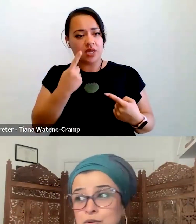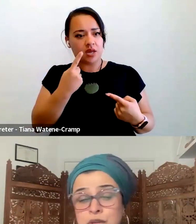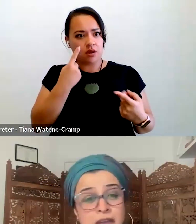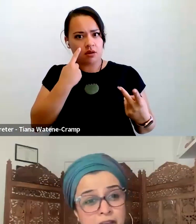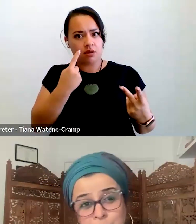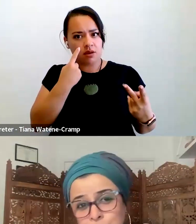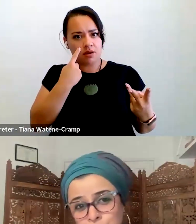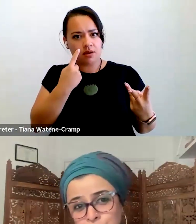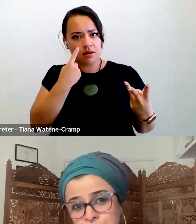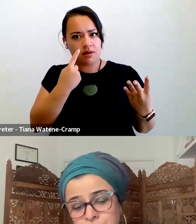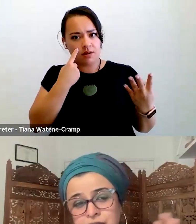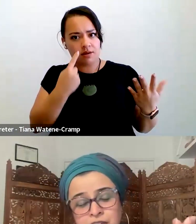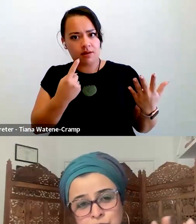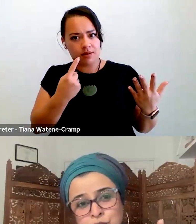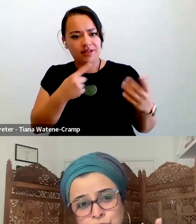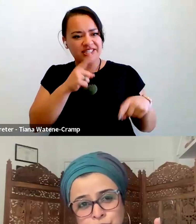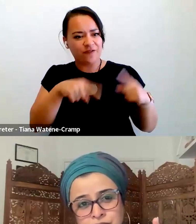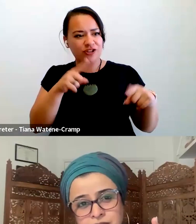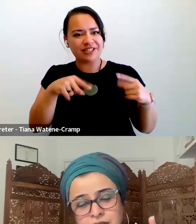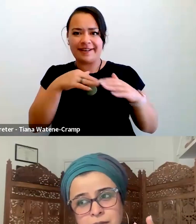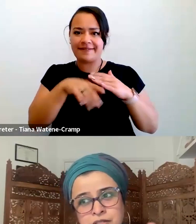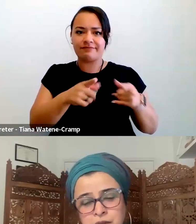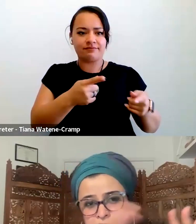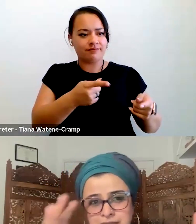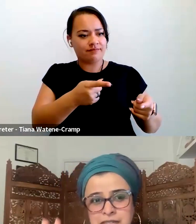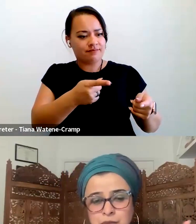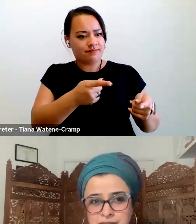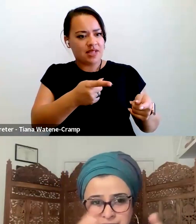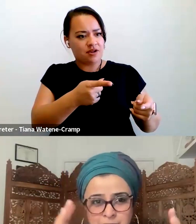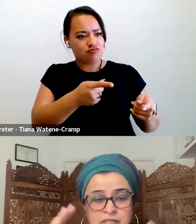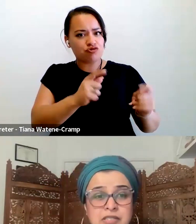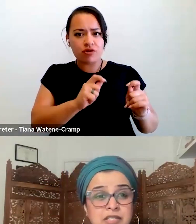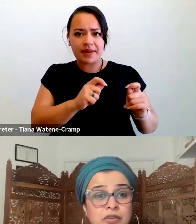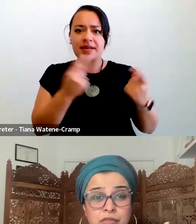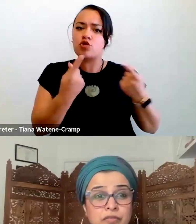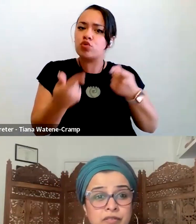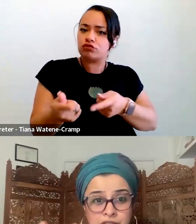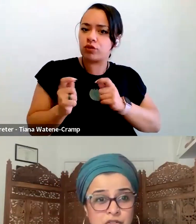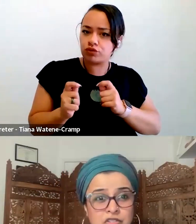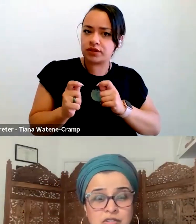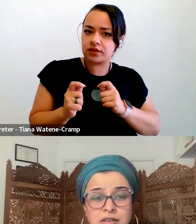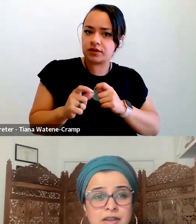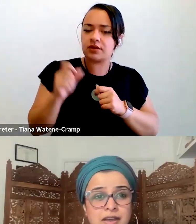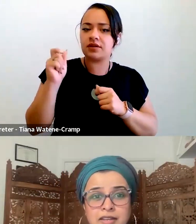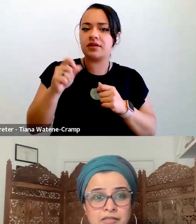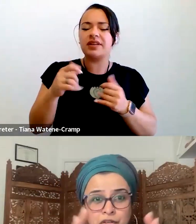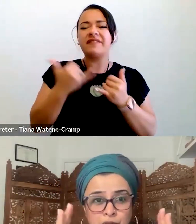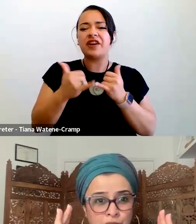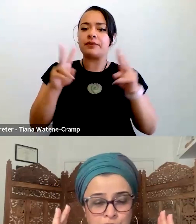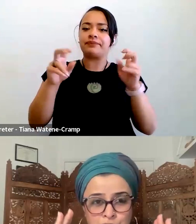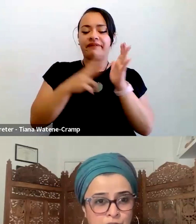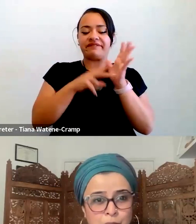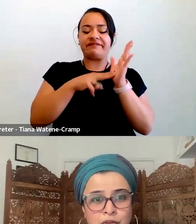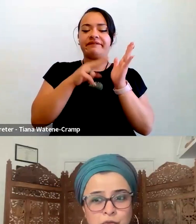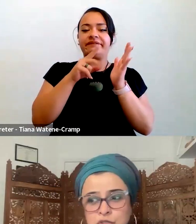in how you recruit and who's recruited. But as long as it looks the same, it's got a very vanilla structure and a